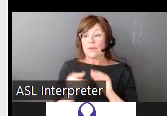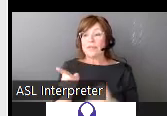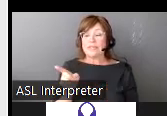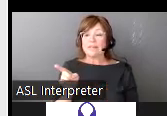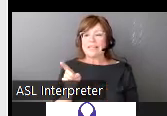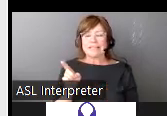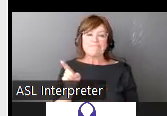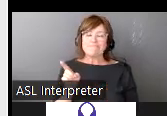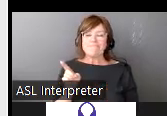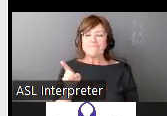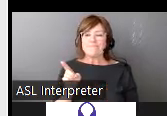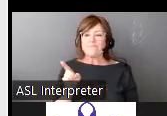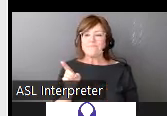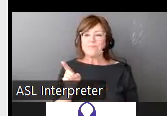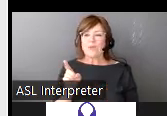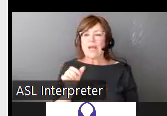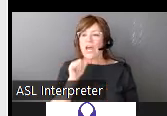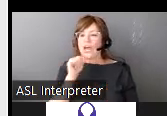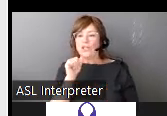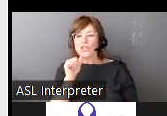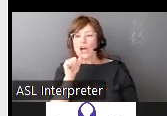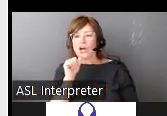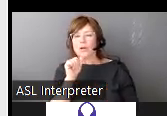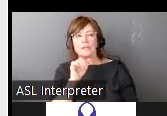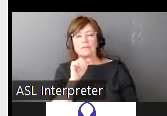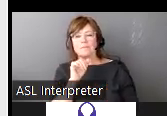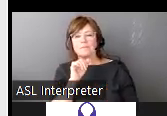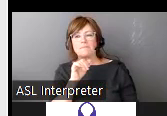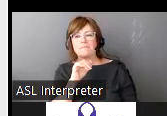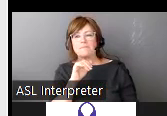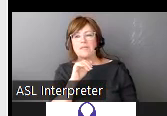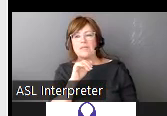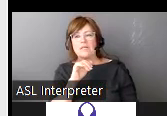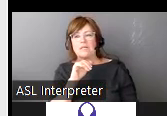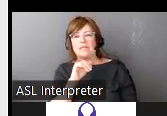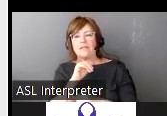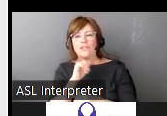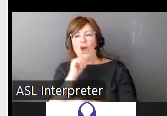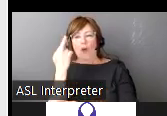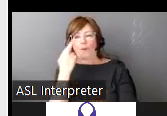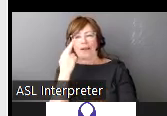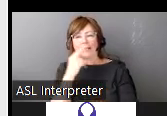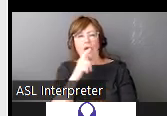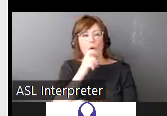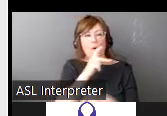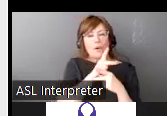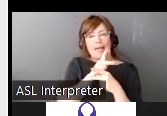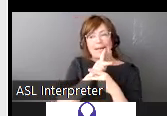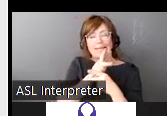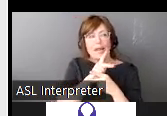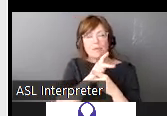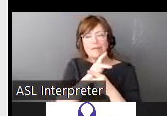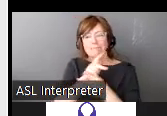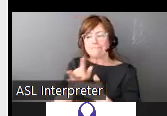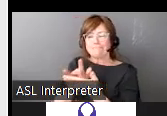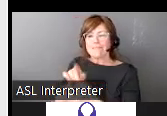are less likely to question their caregivers and realize that their caregivers are abusive. As this older man points out, an